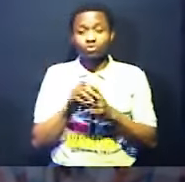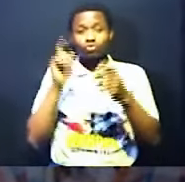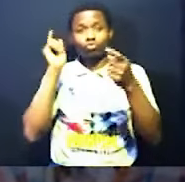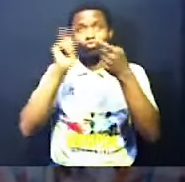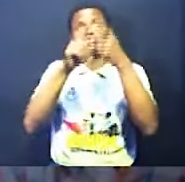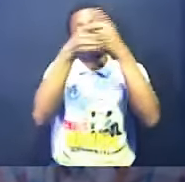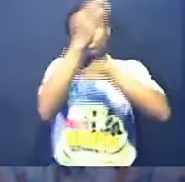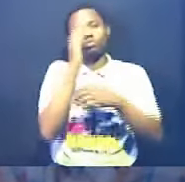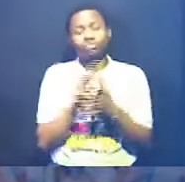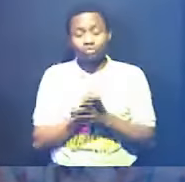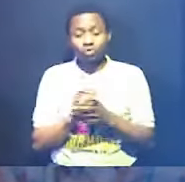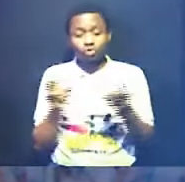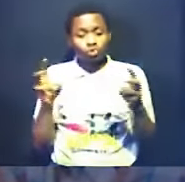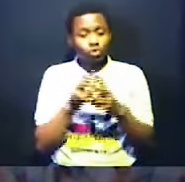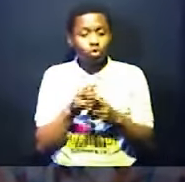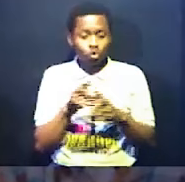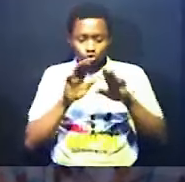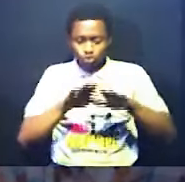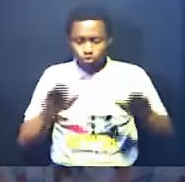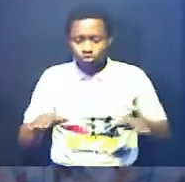God.